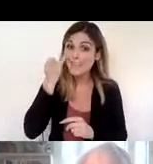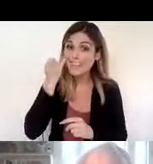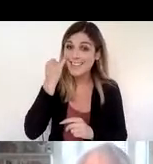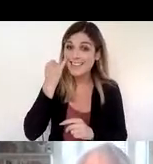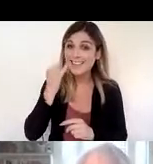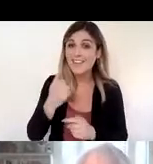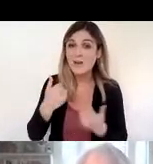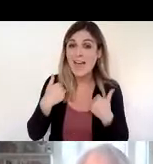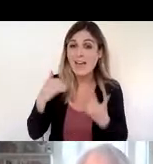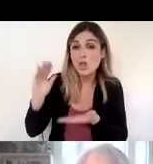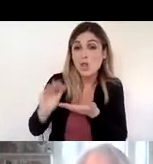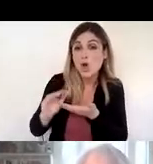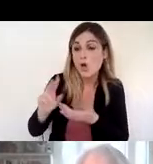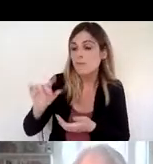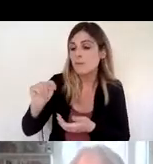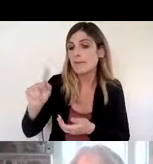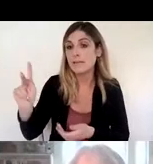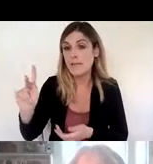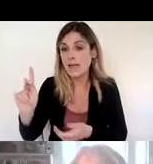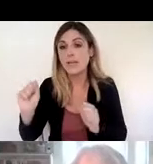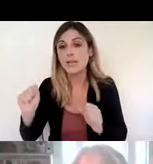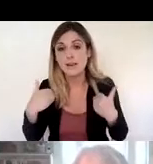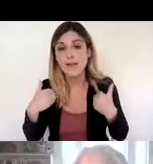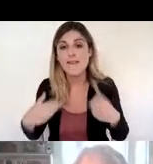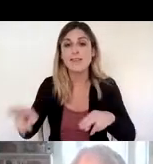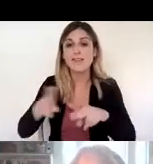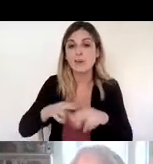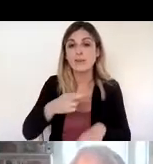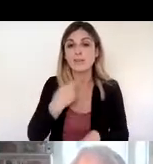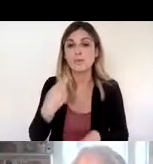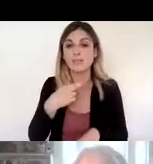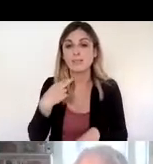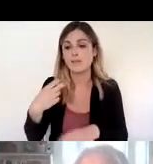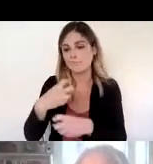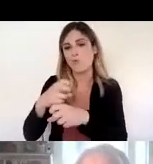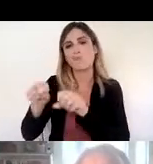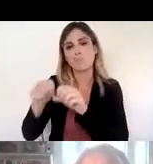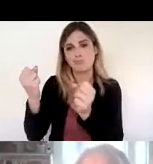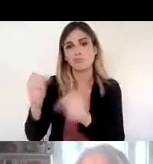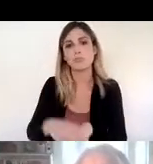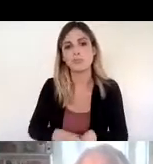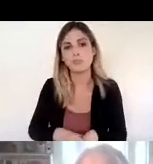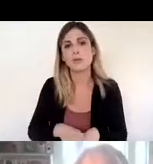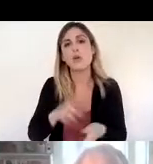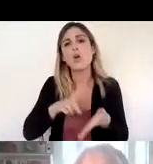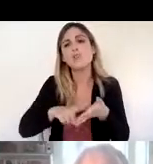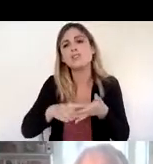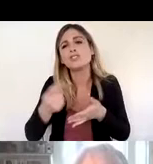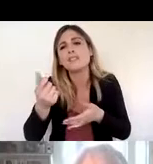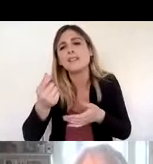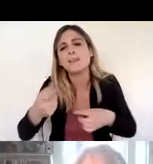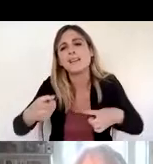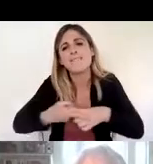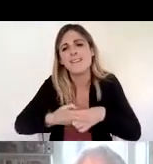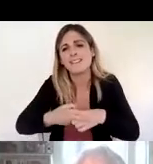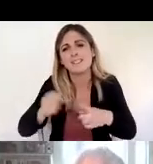is associated with increased risk of fracture. The research in this area is a little bit conflicting, so we don't have any